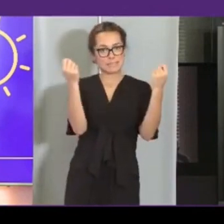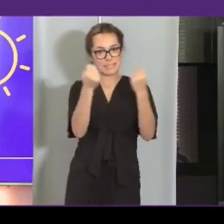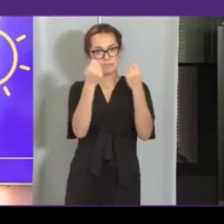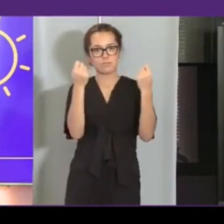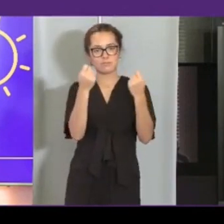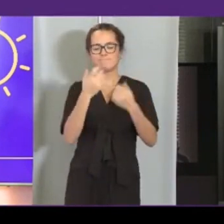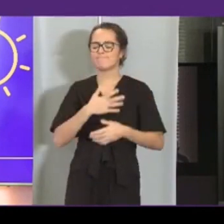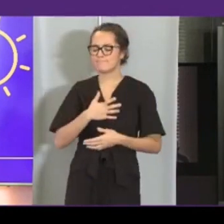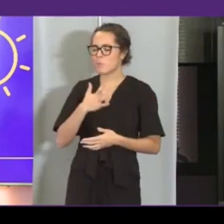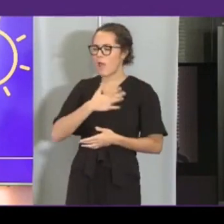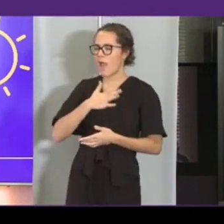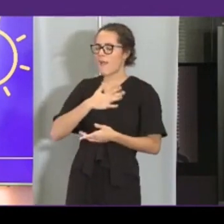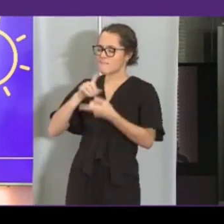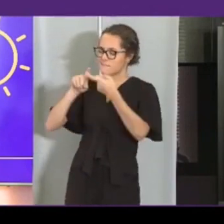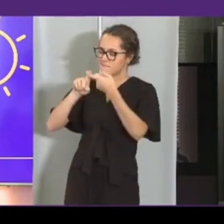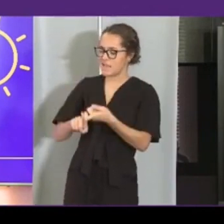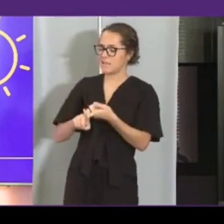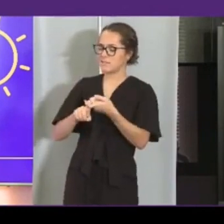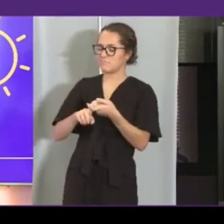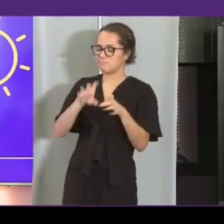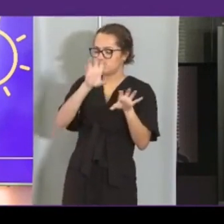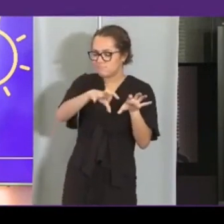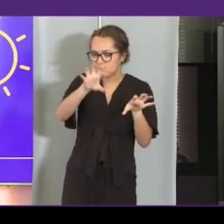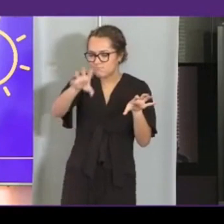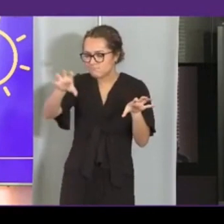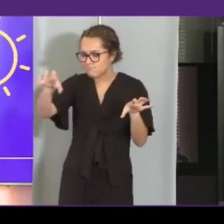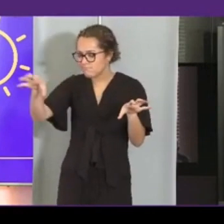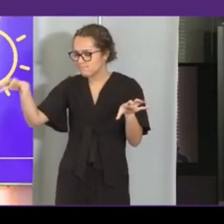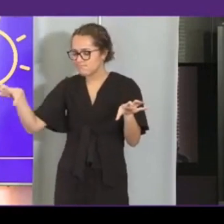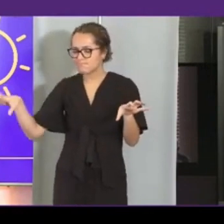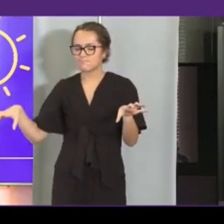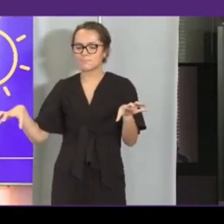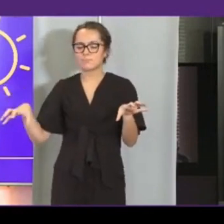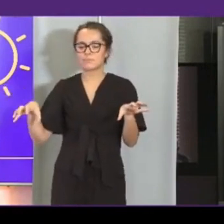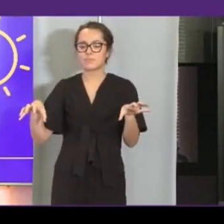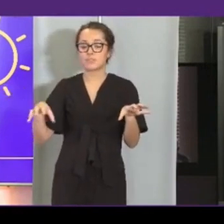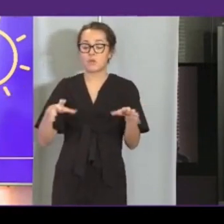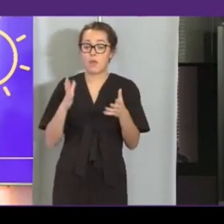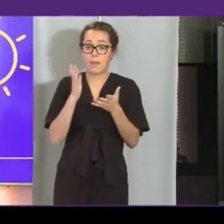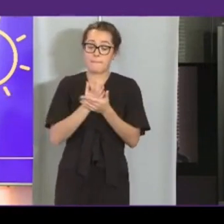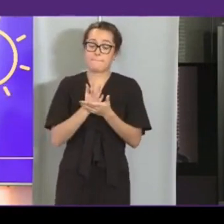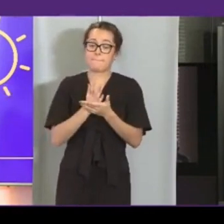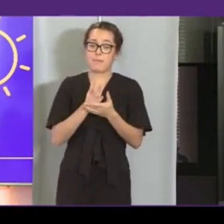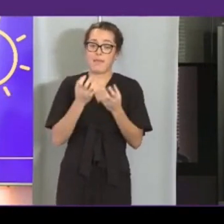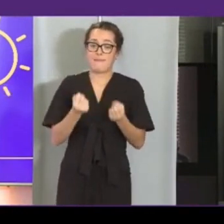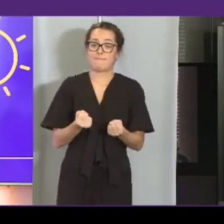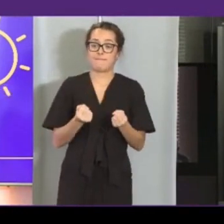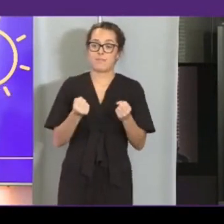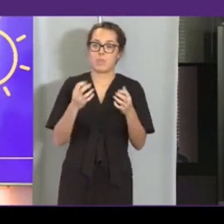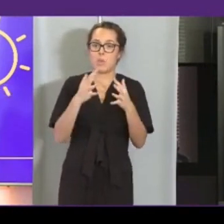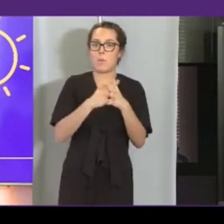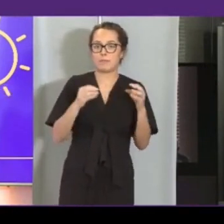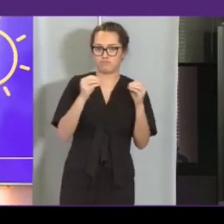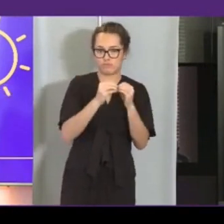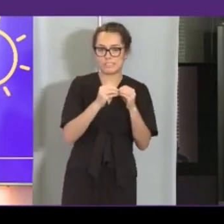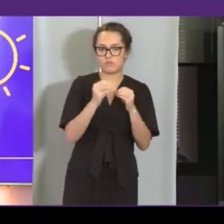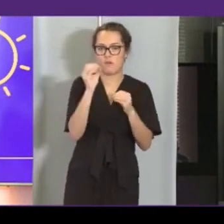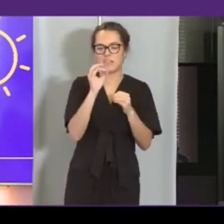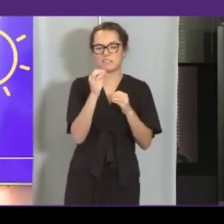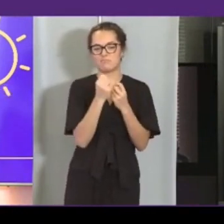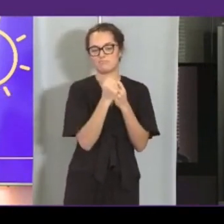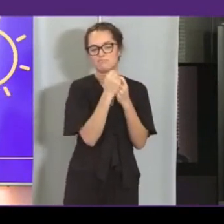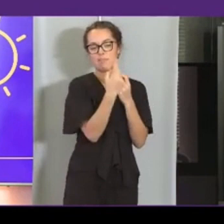fixed space across all our offices. So there is a fixed space in our Weybridge office just outside London. And we want it